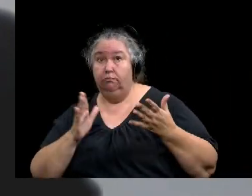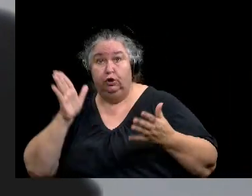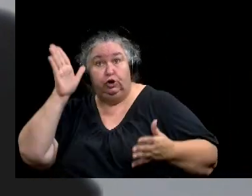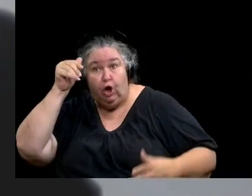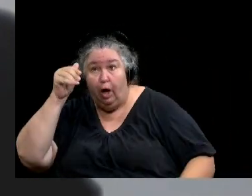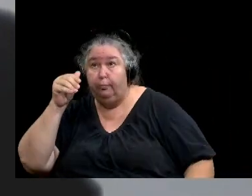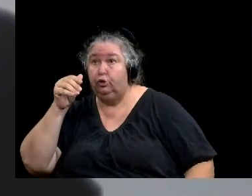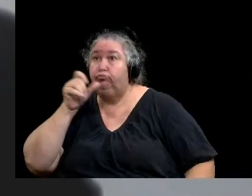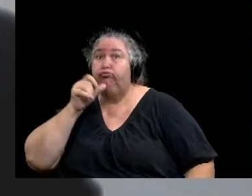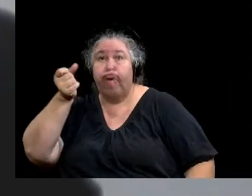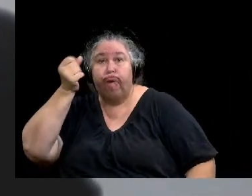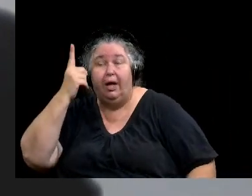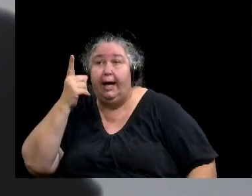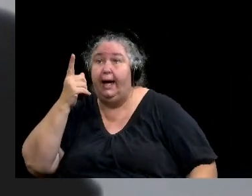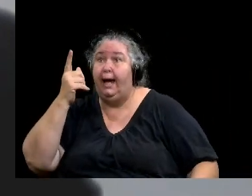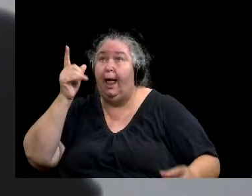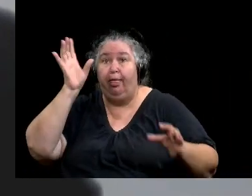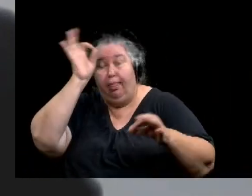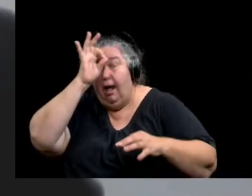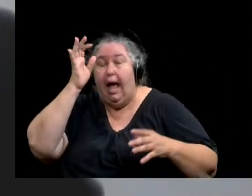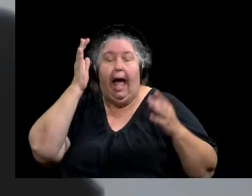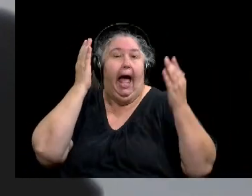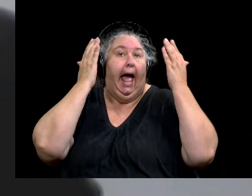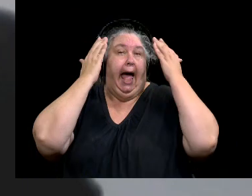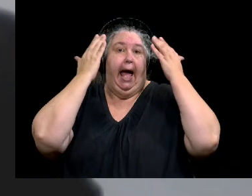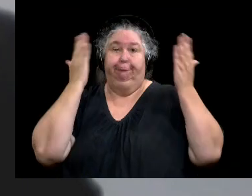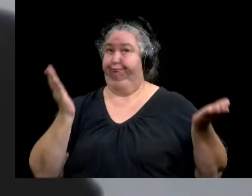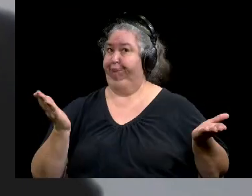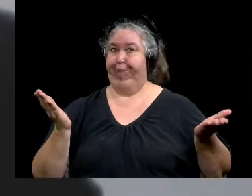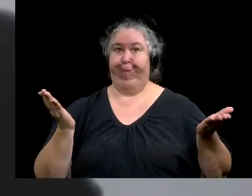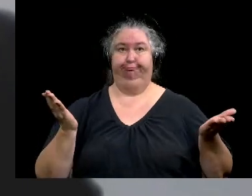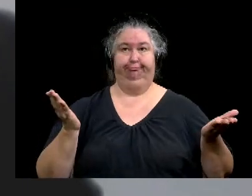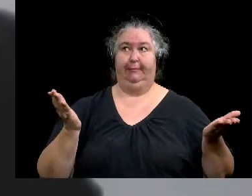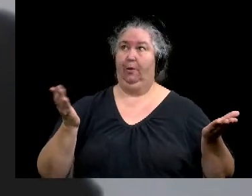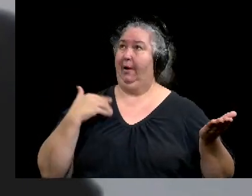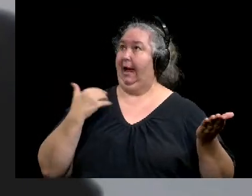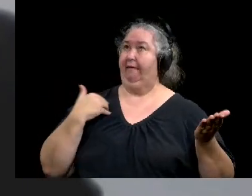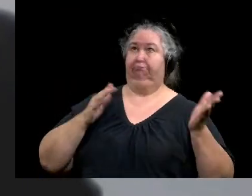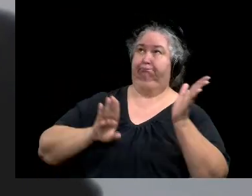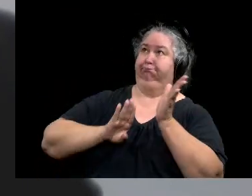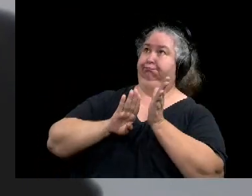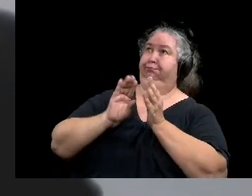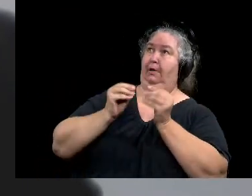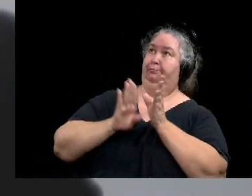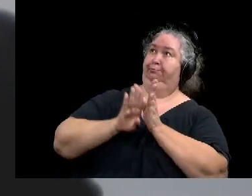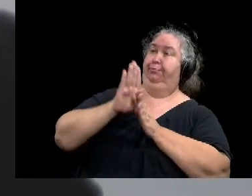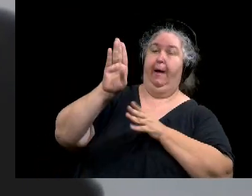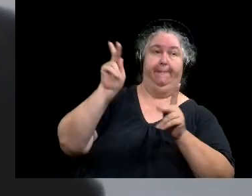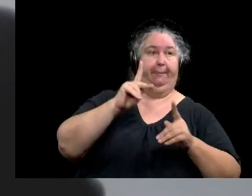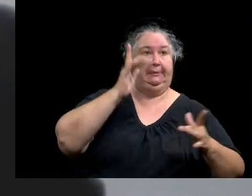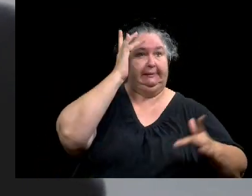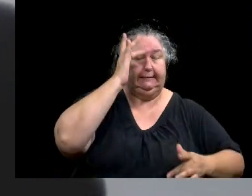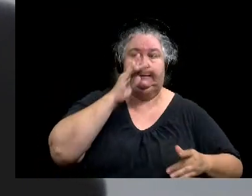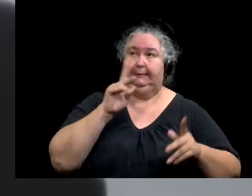community. And consequently, we're having a huge surge and people are getting sick and some people are